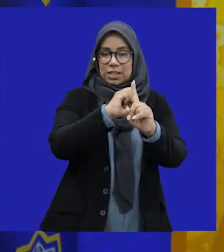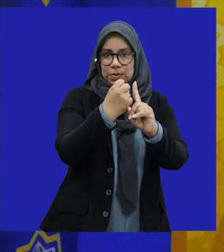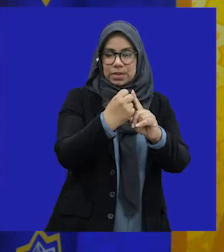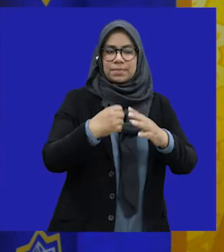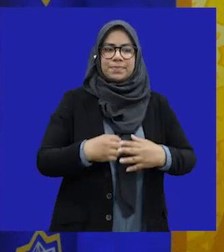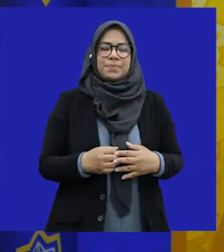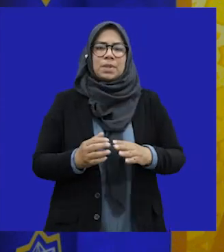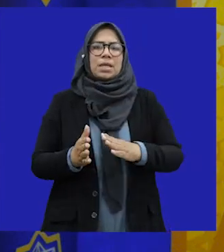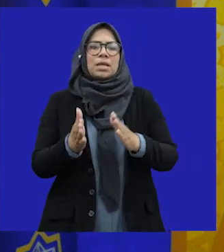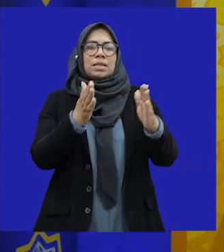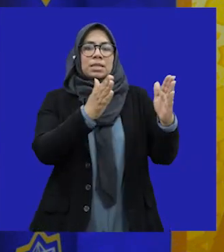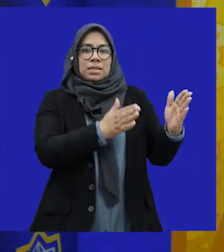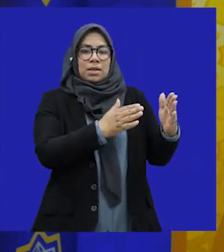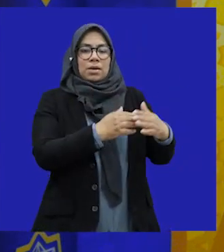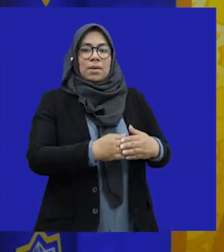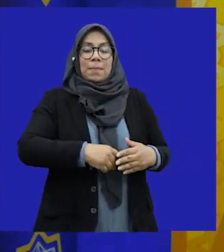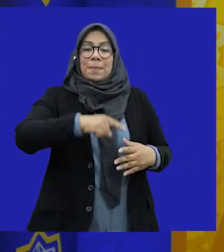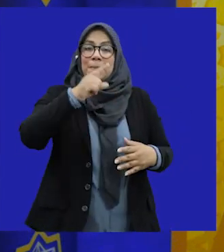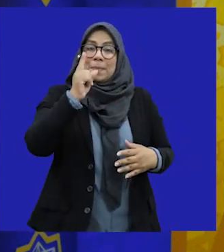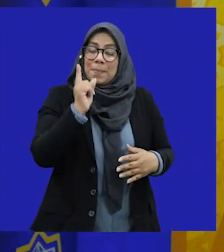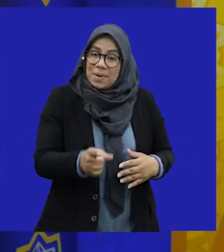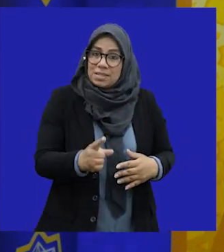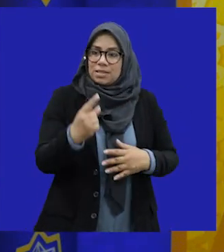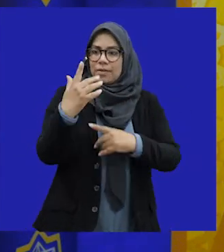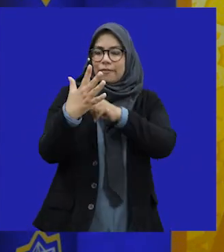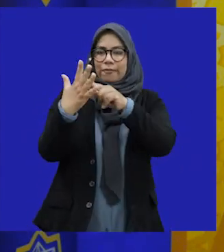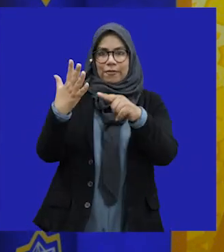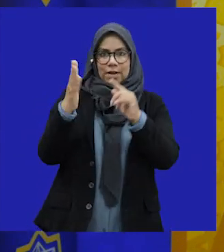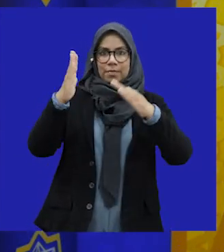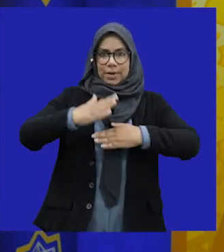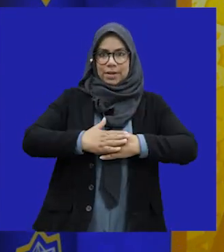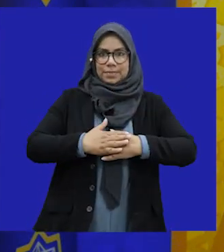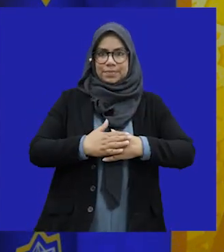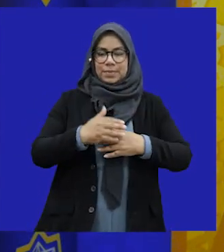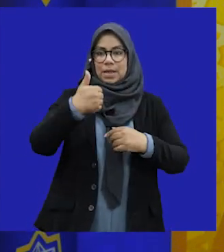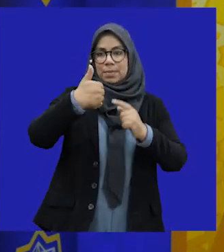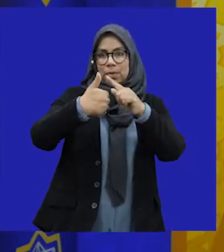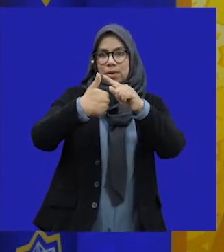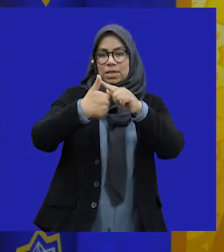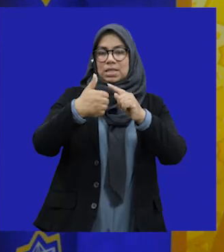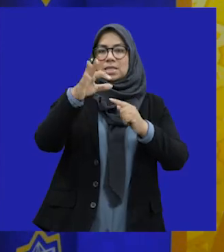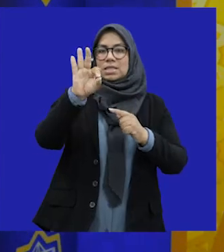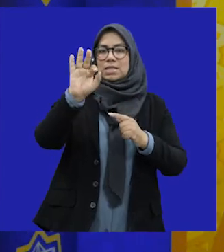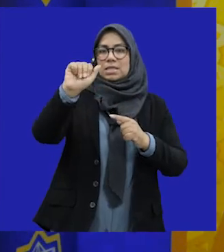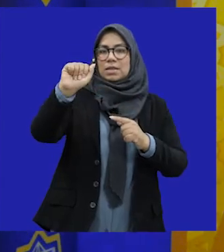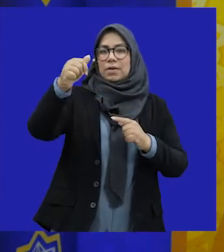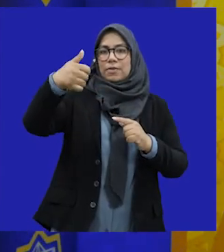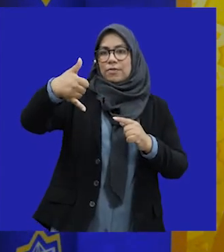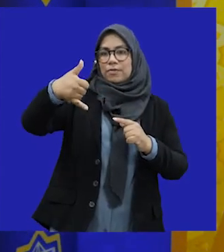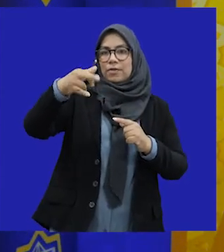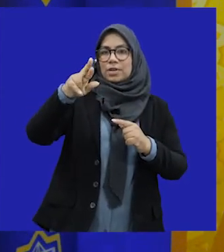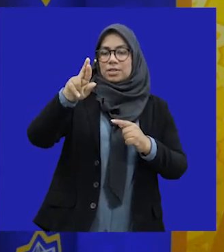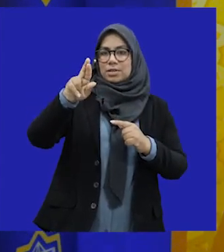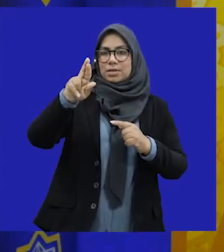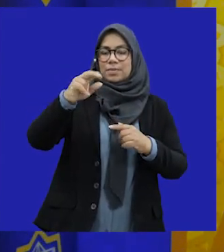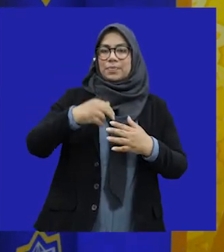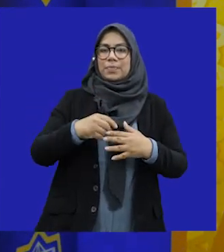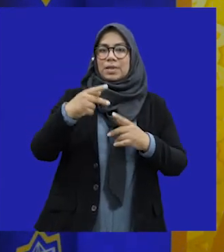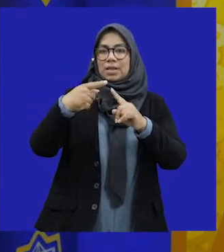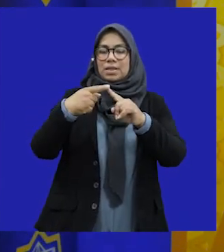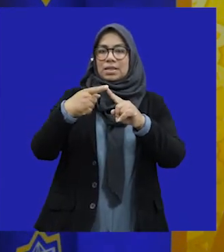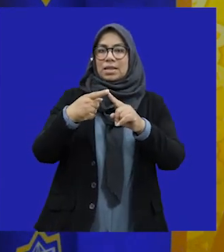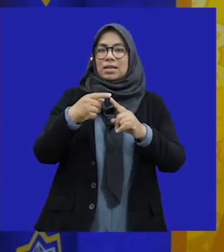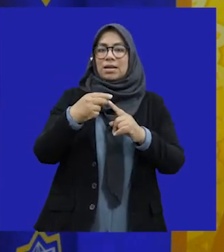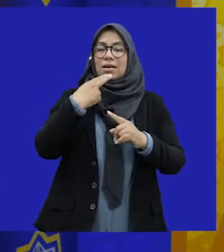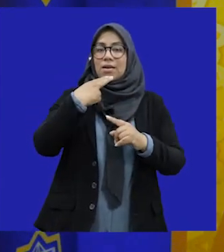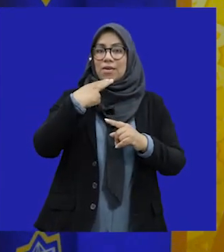pray. Number 1 is the Fajr prayer. Number 2 is the Dhuhr prayer.